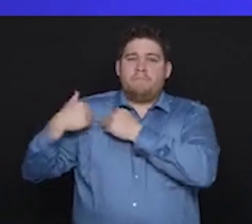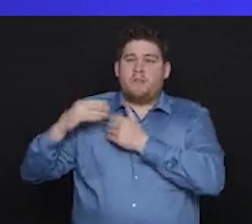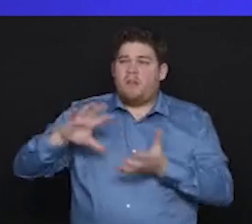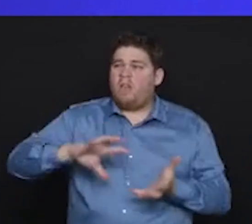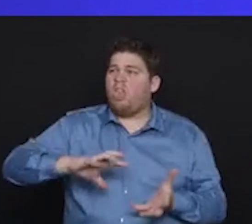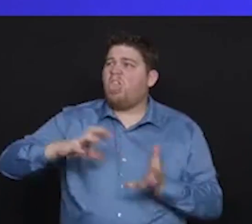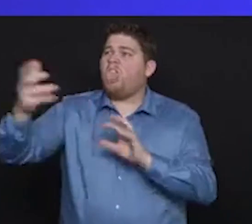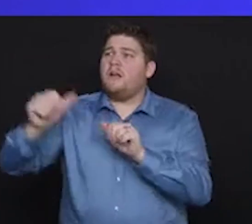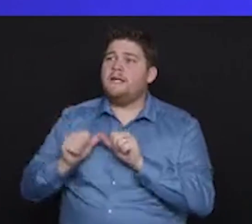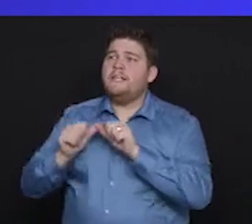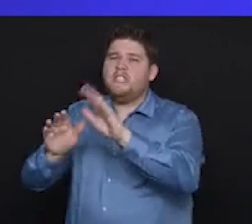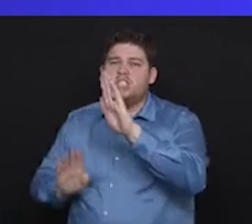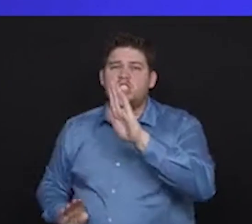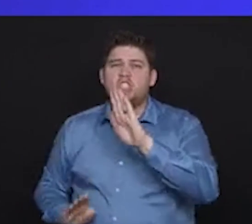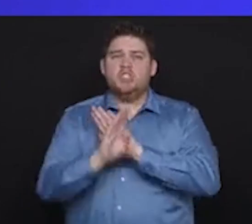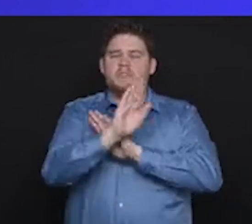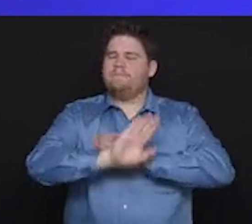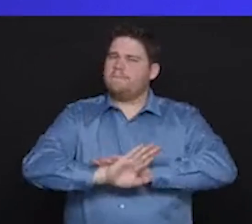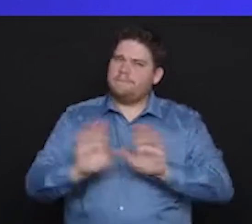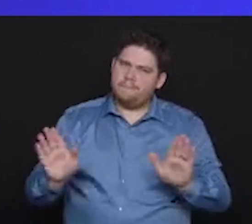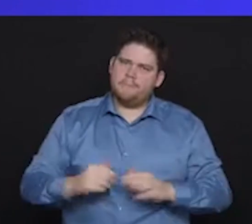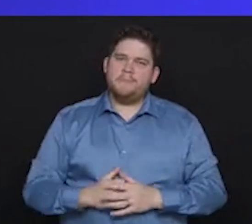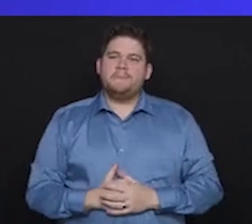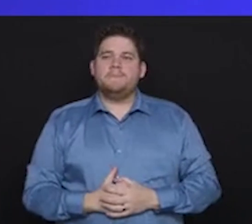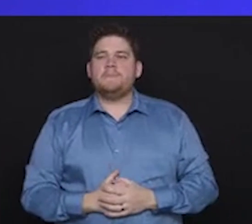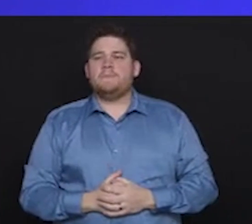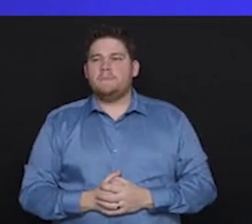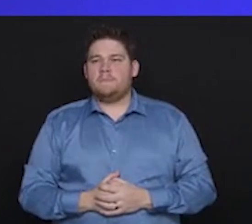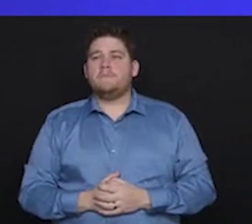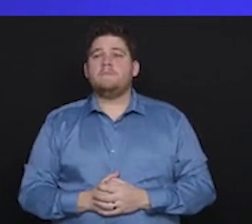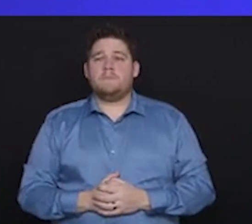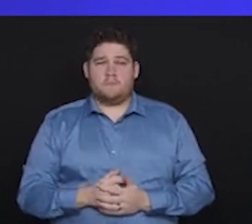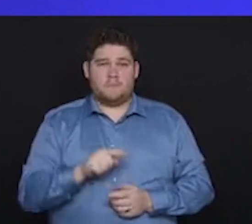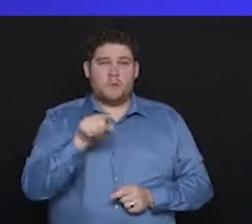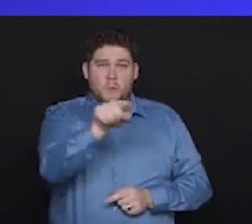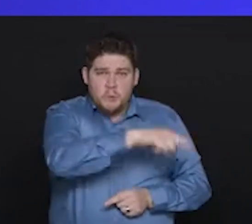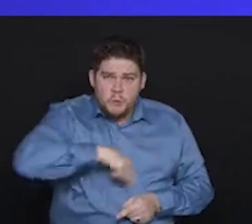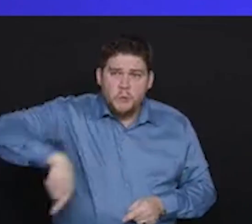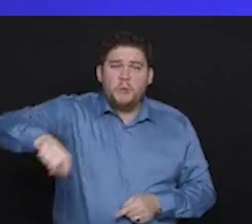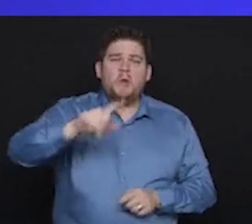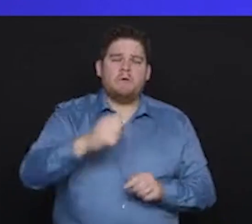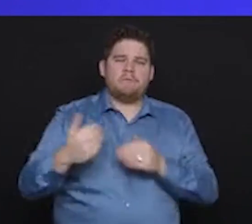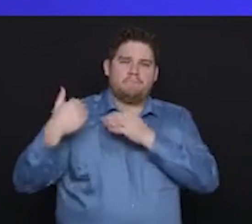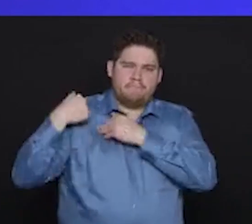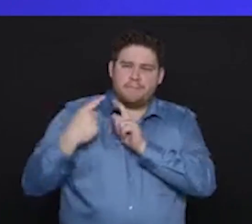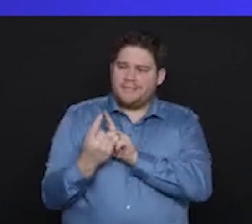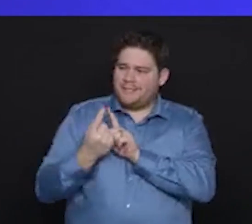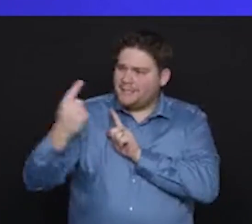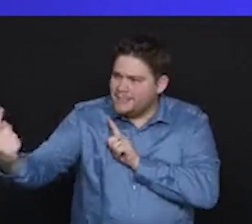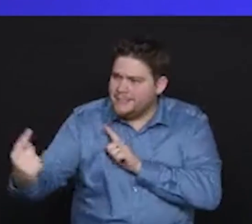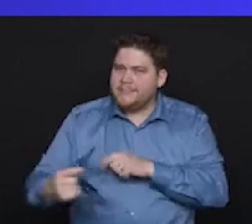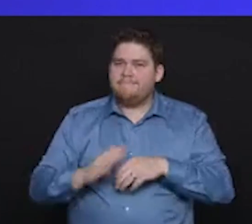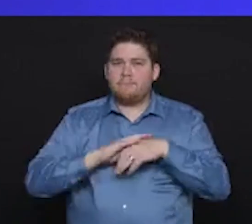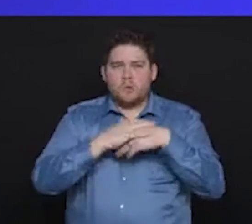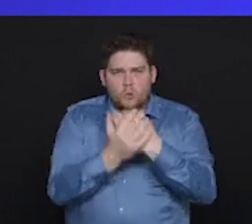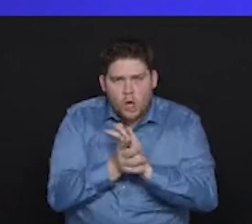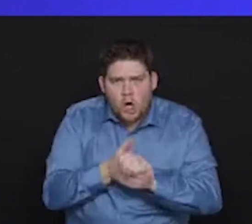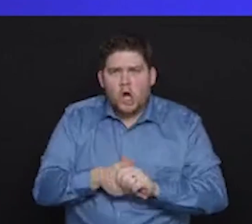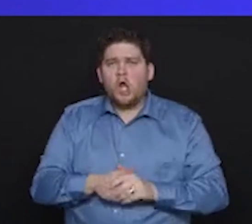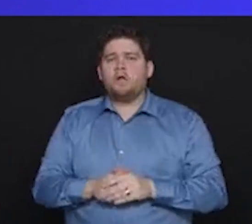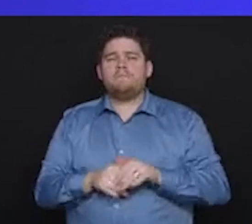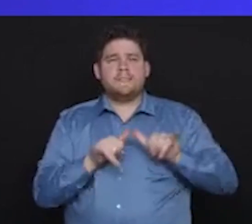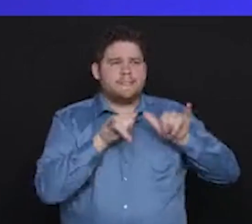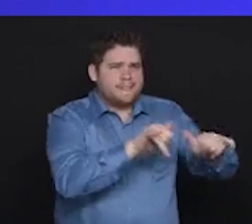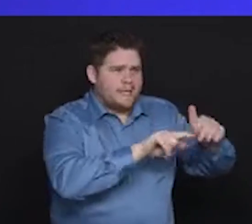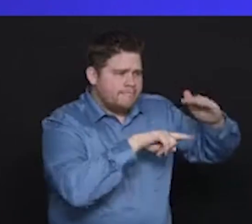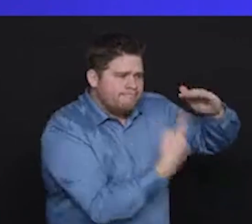so important for us all to take these distancing measures seriously, because it is making a difference, and we need it to continue to make a